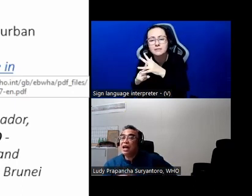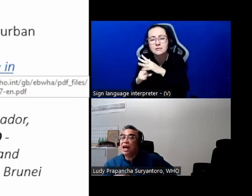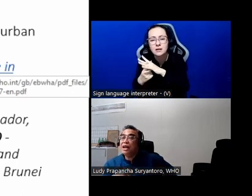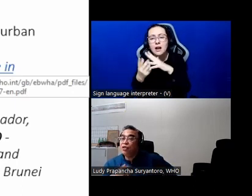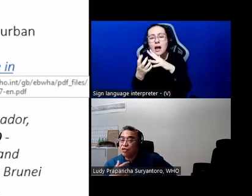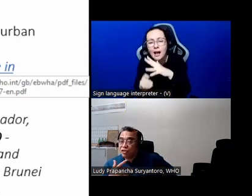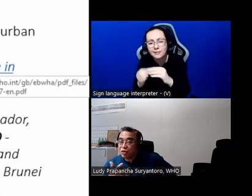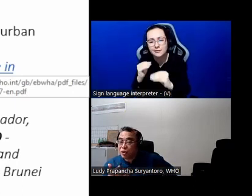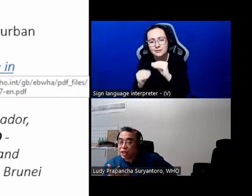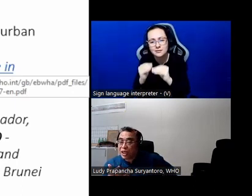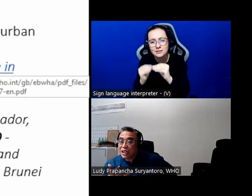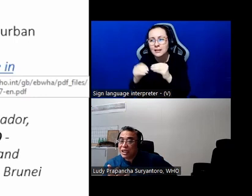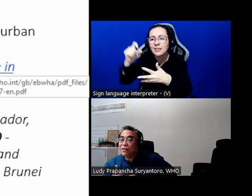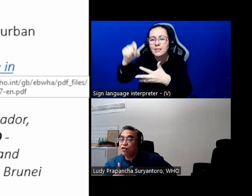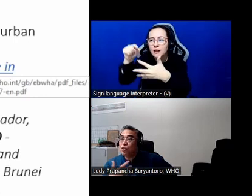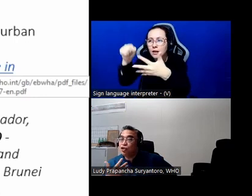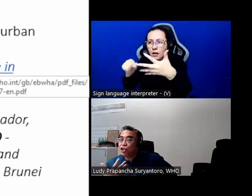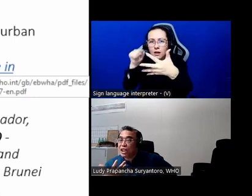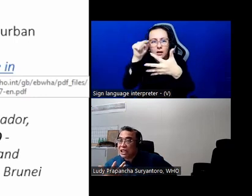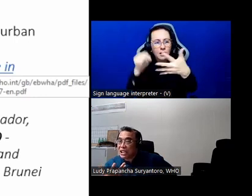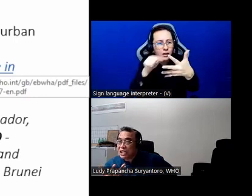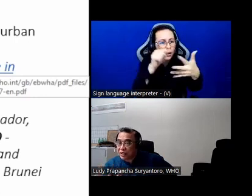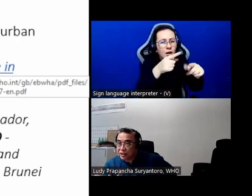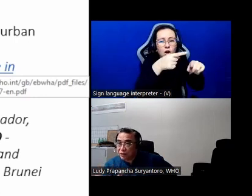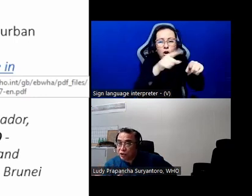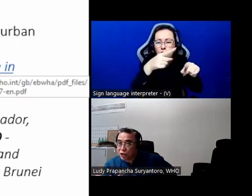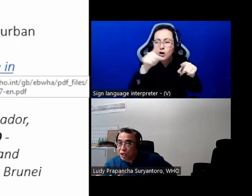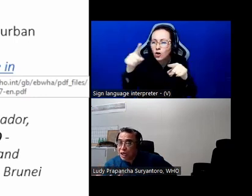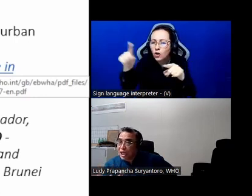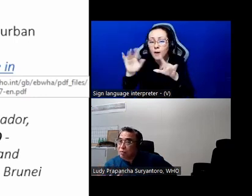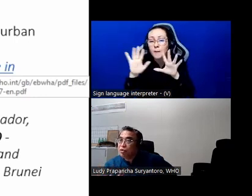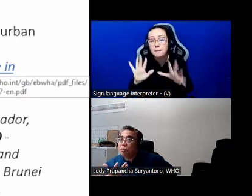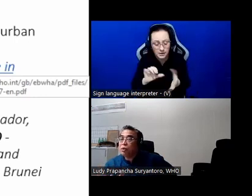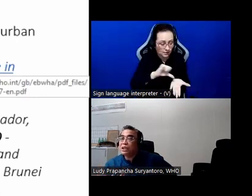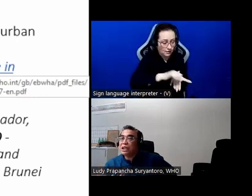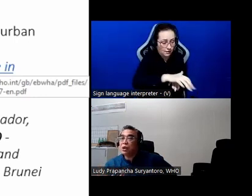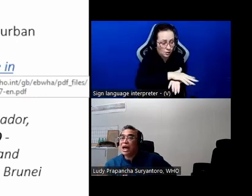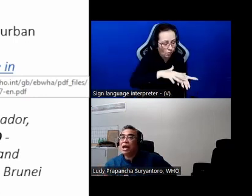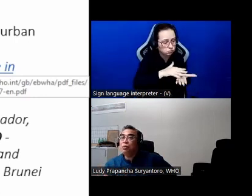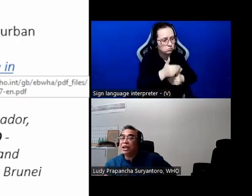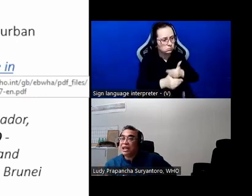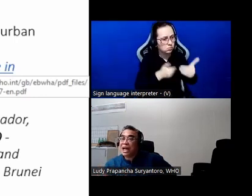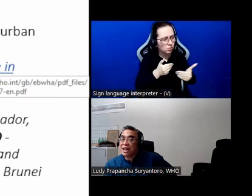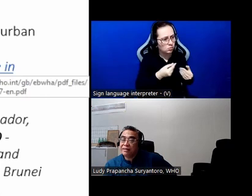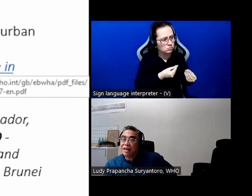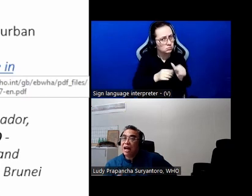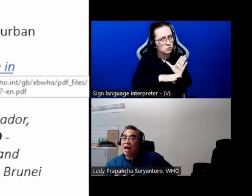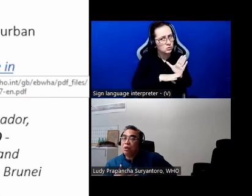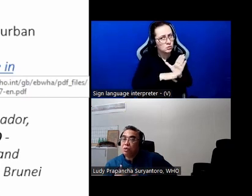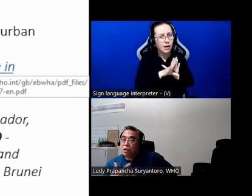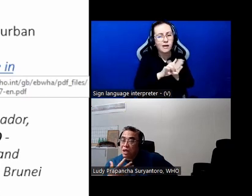creates a success story. They have a solution that they can share in the future. And most importantly, on how we can